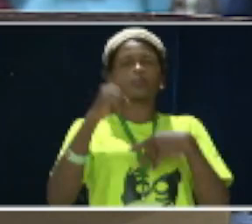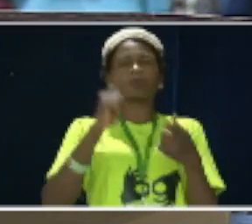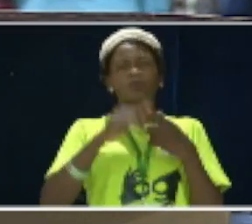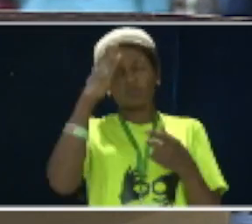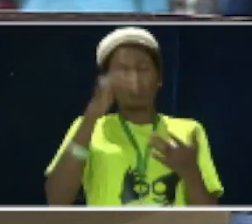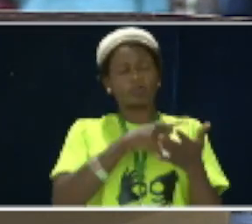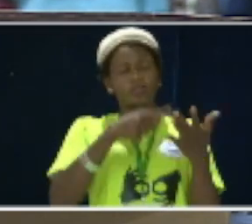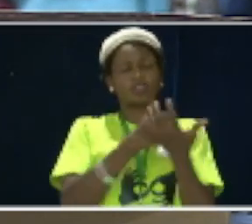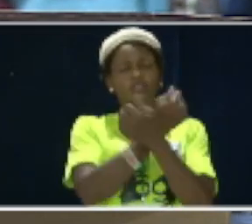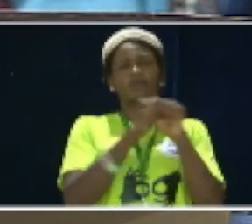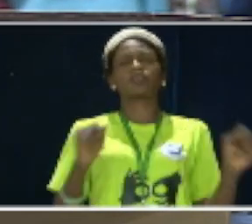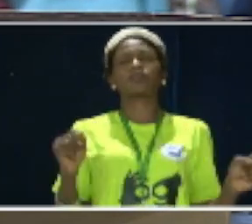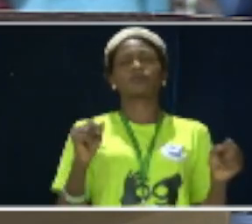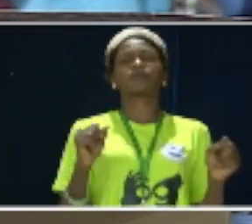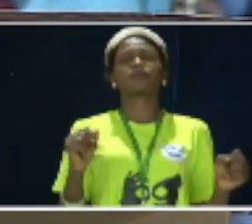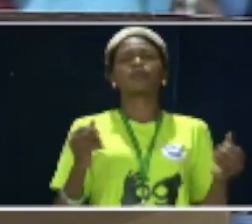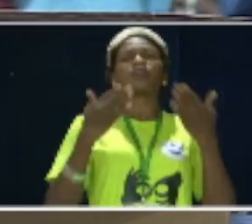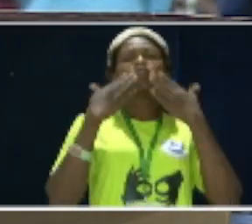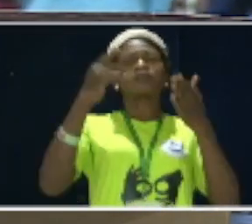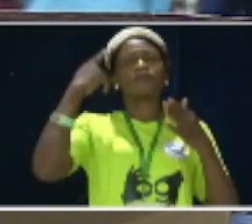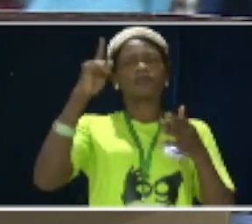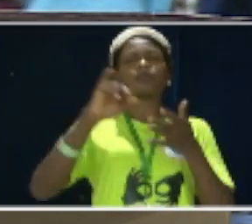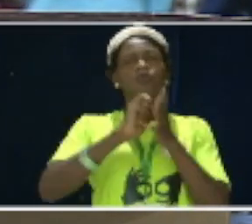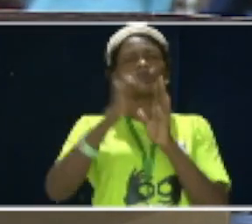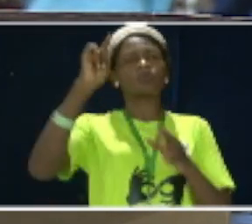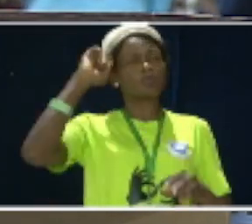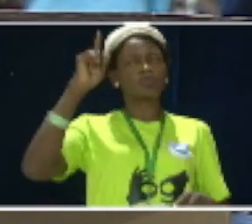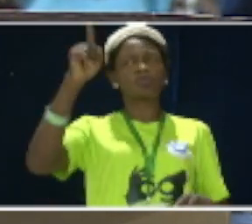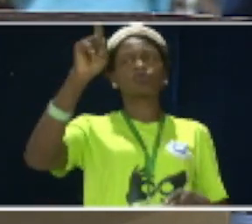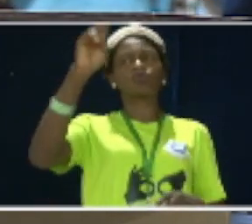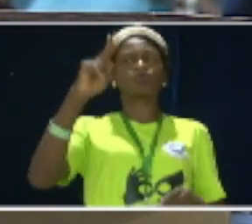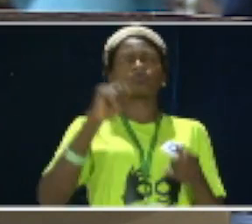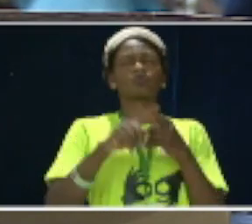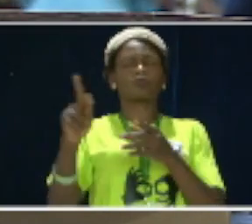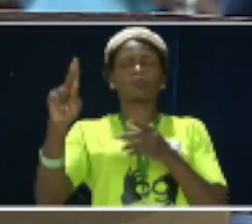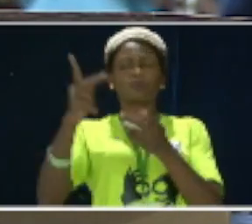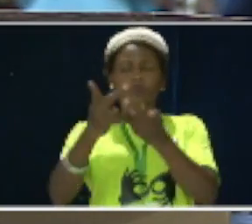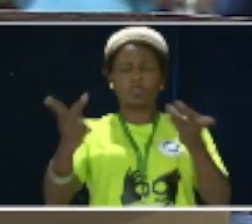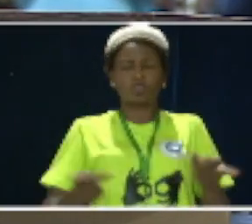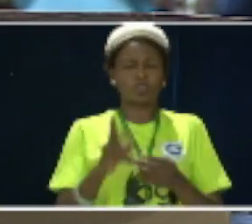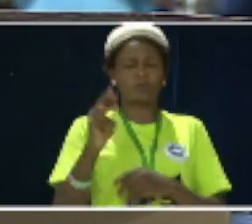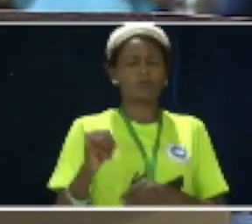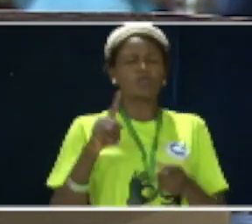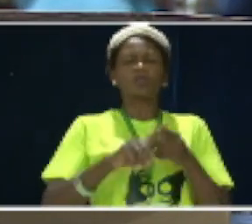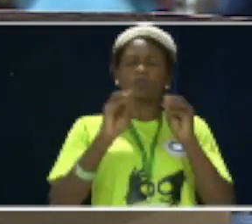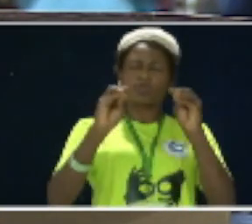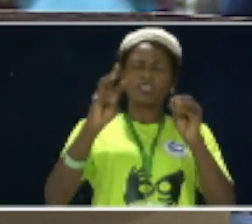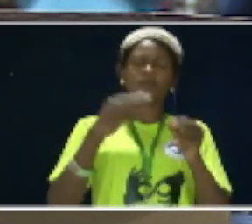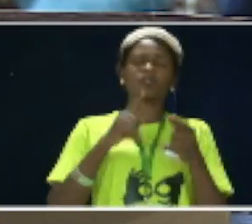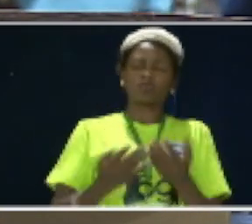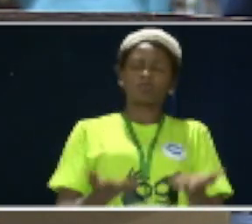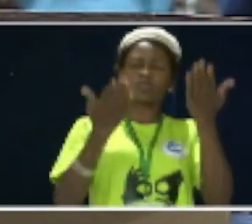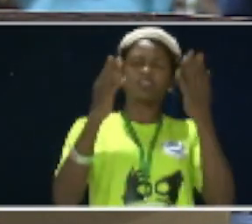salvation. Thank you for those you used to position him, to teach him and to raise